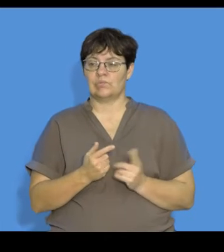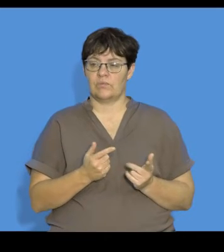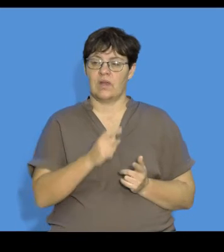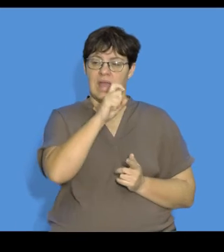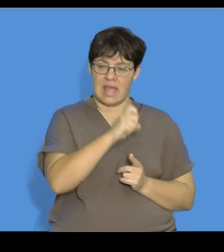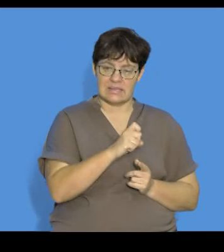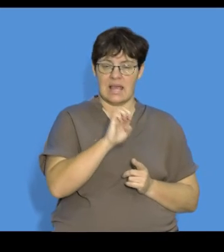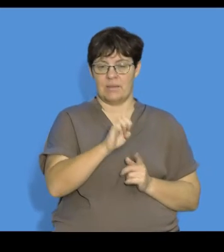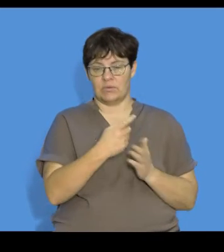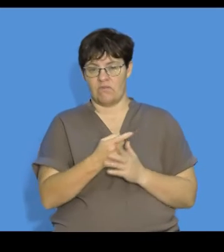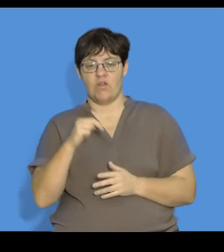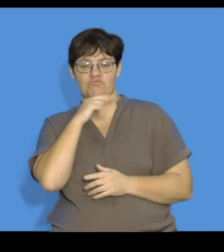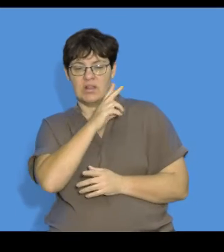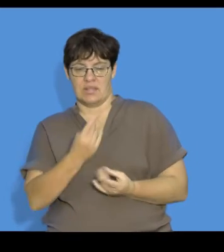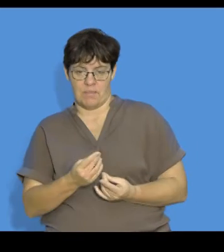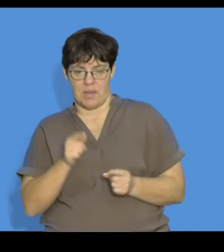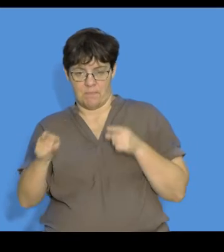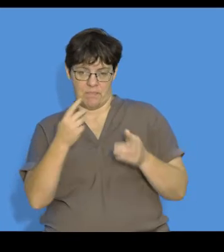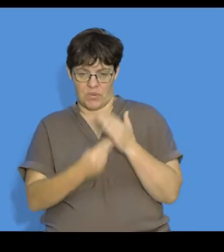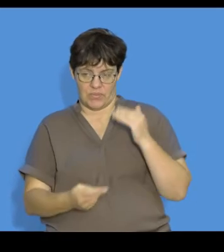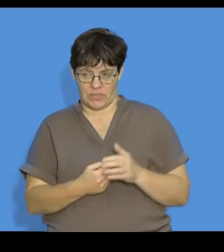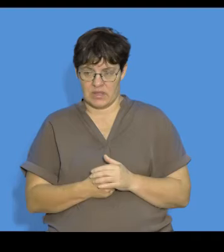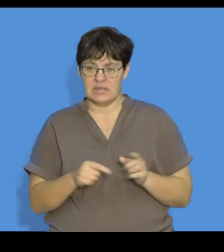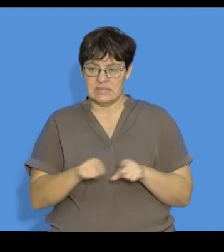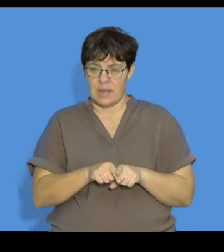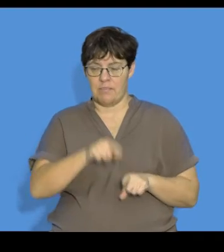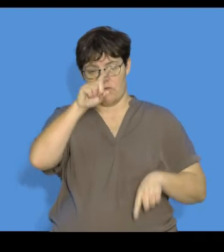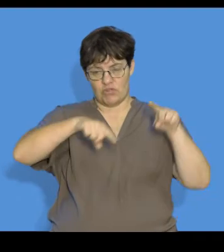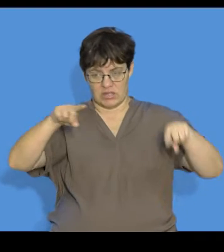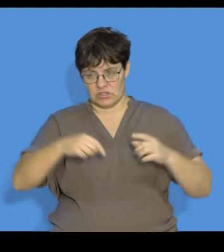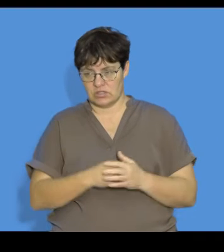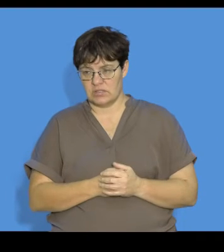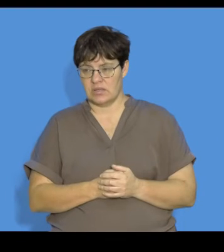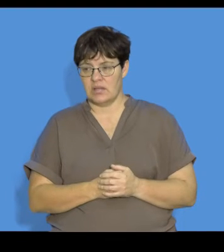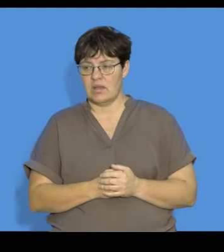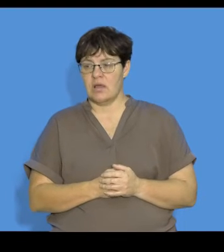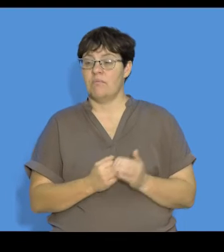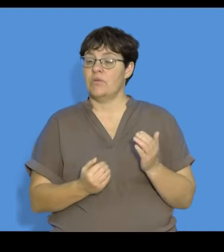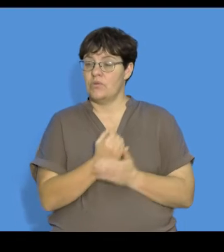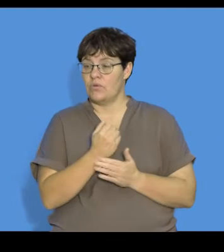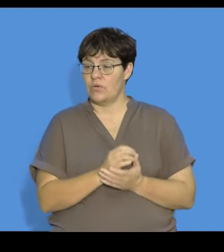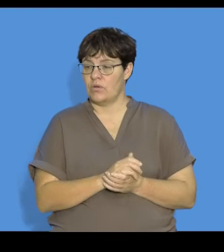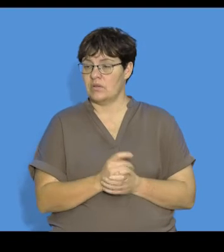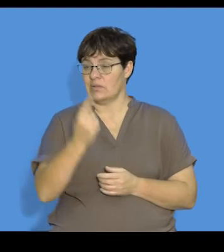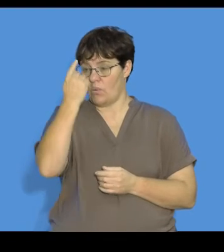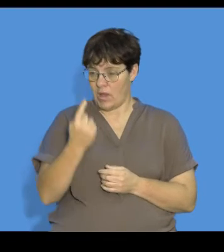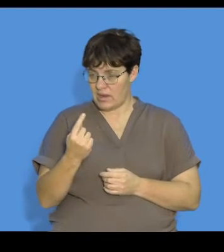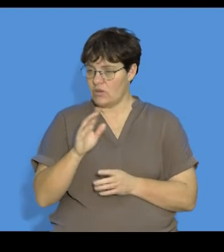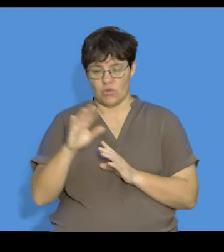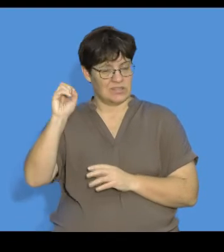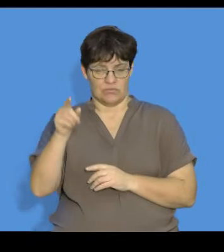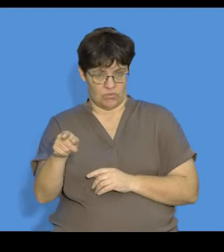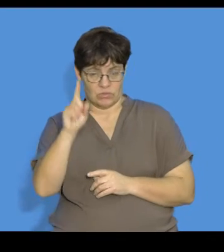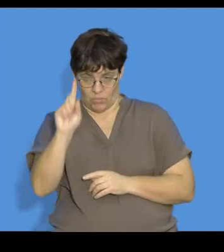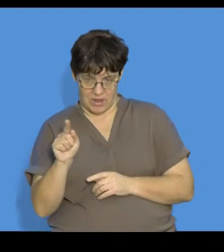of real numbers. And similarly with the range, it's the same thing, but with the new one, it's actually 1 and not